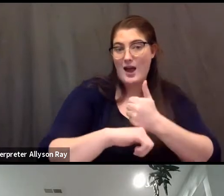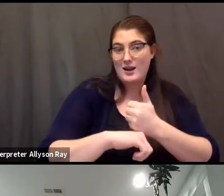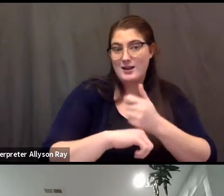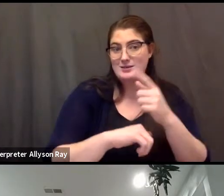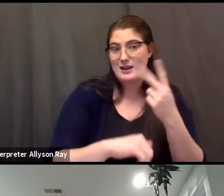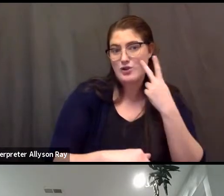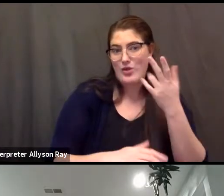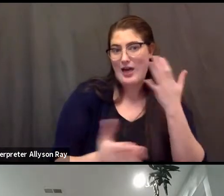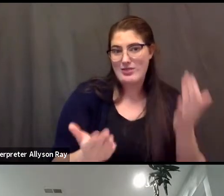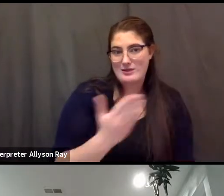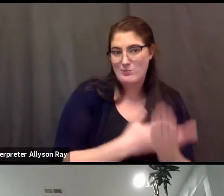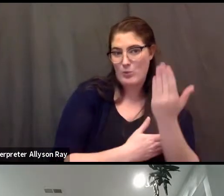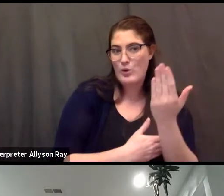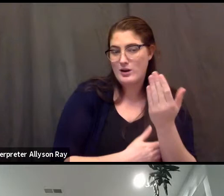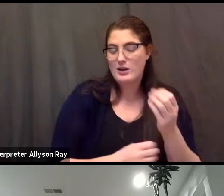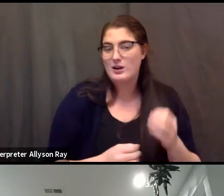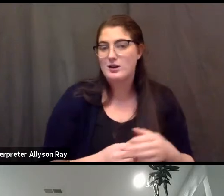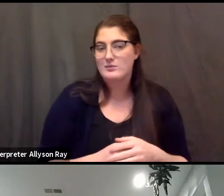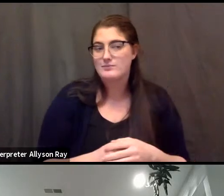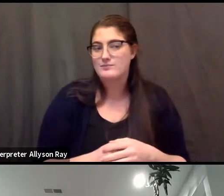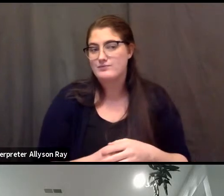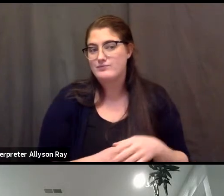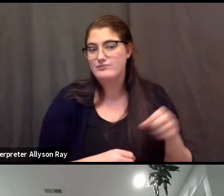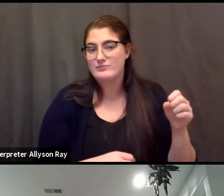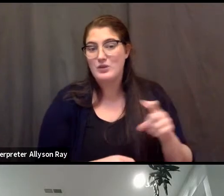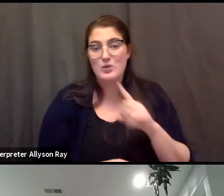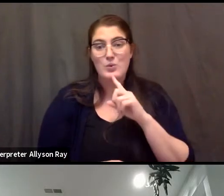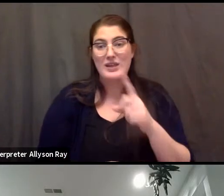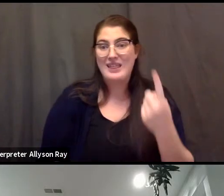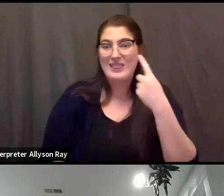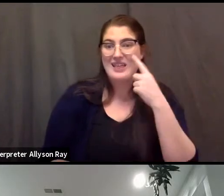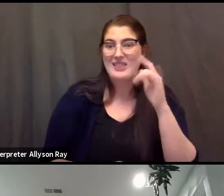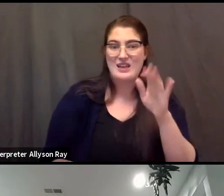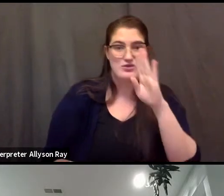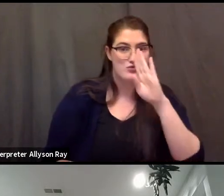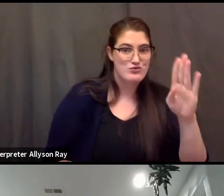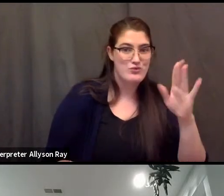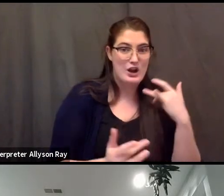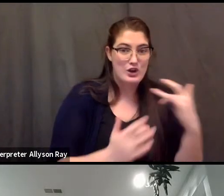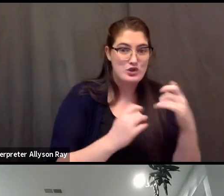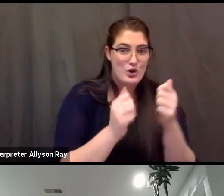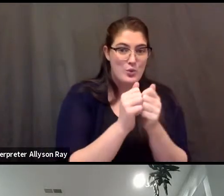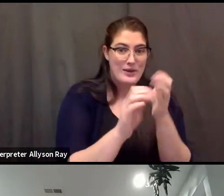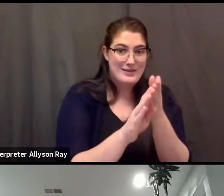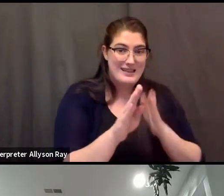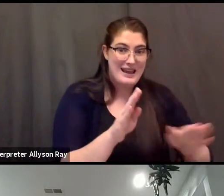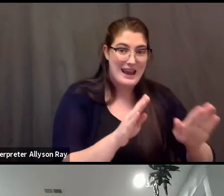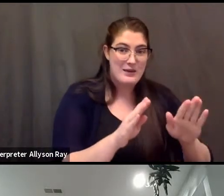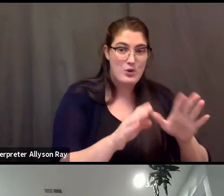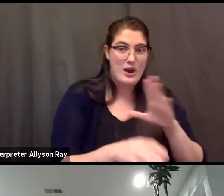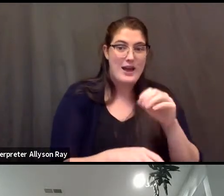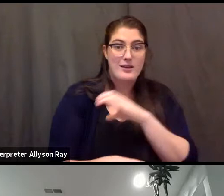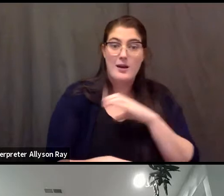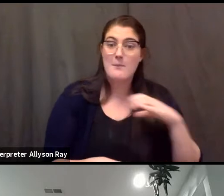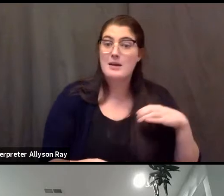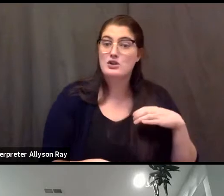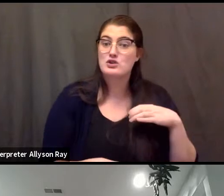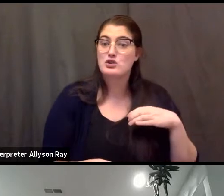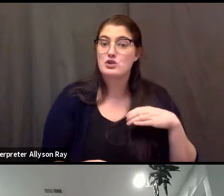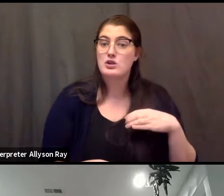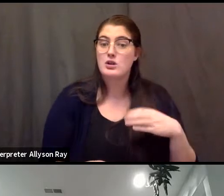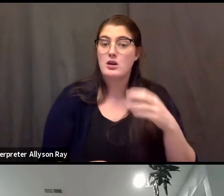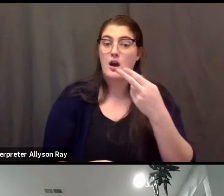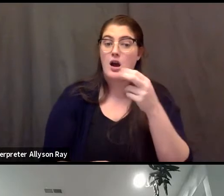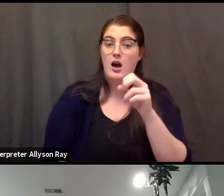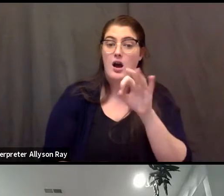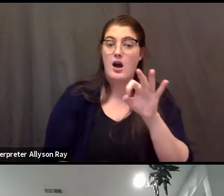So I really think that would be a direct concern with the neighbor and the Commissioner-elect